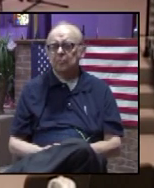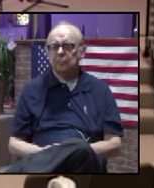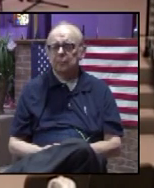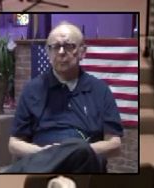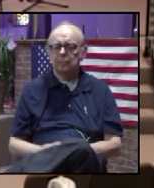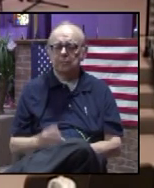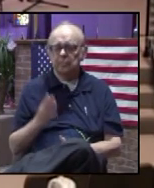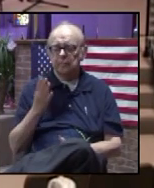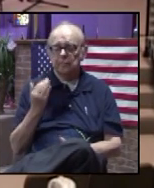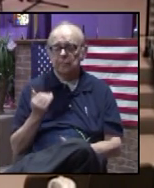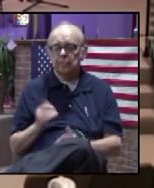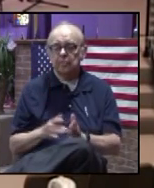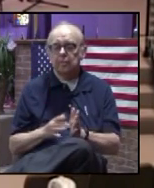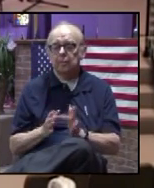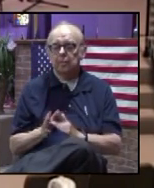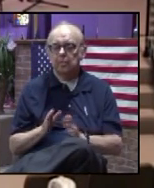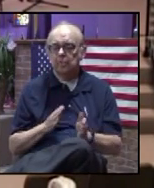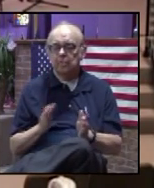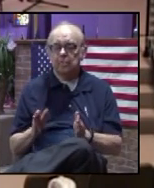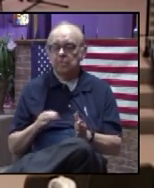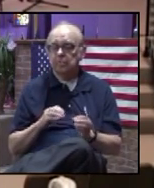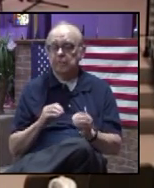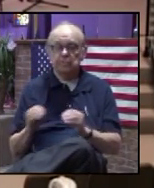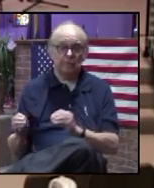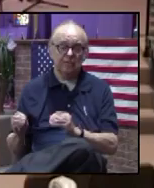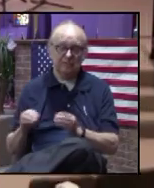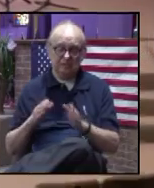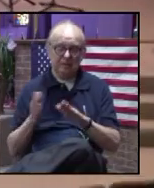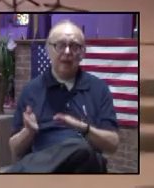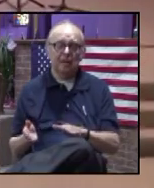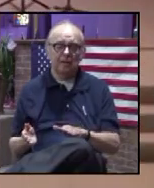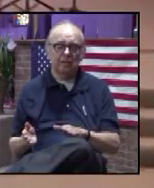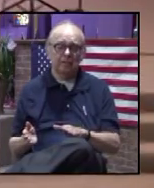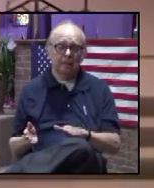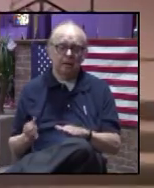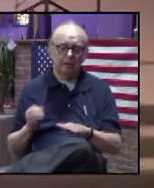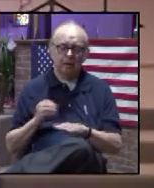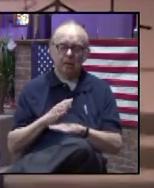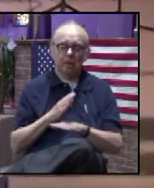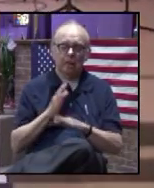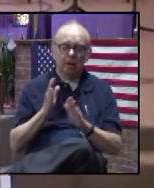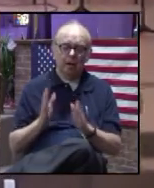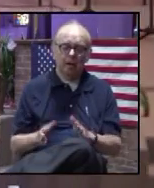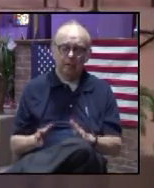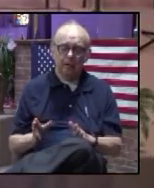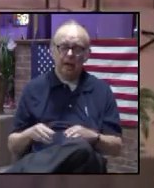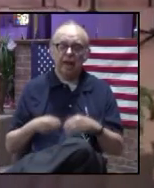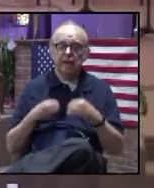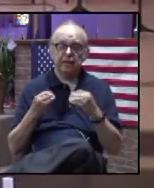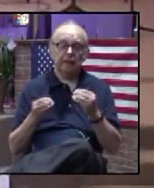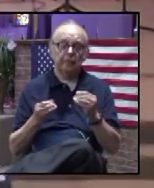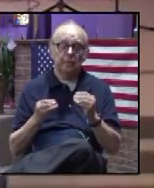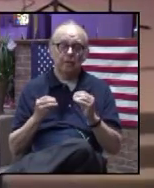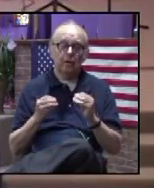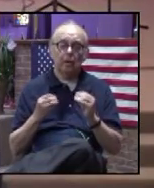in order for Jesus to be put to death, the council had to give their approval.